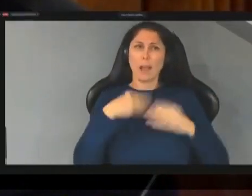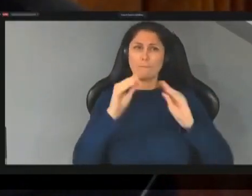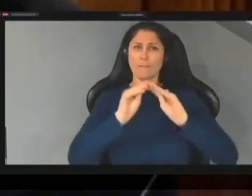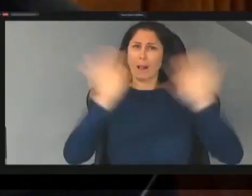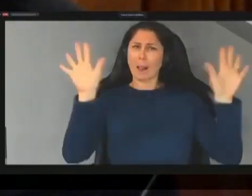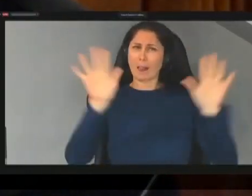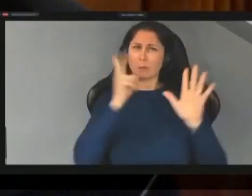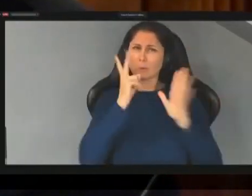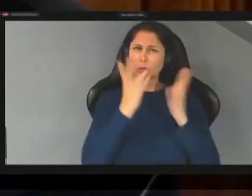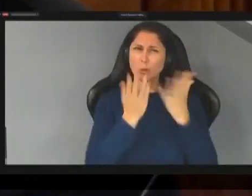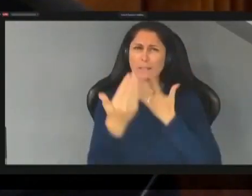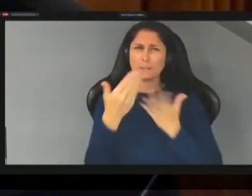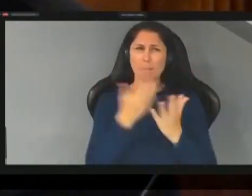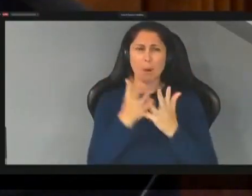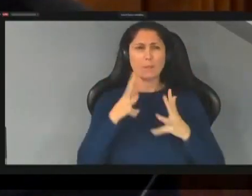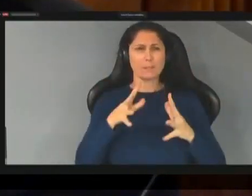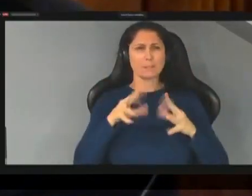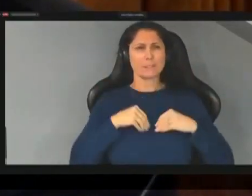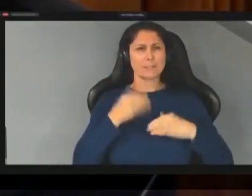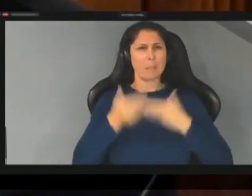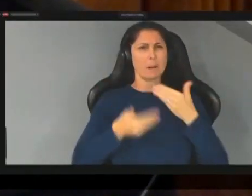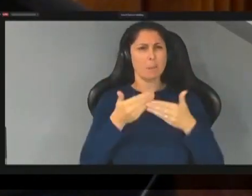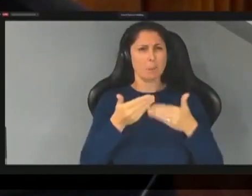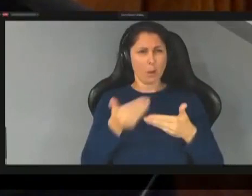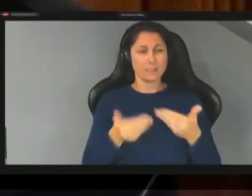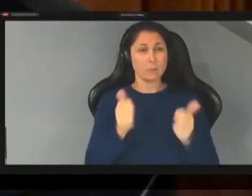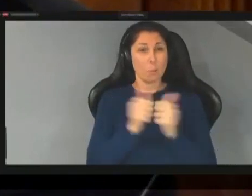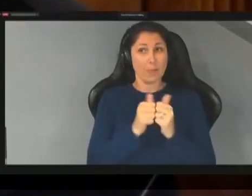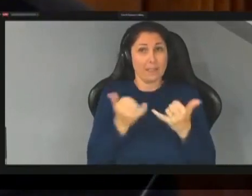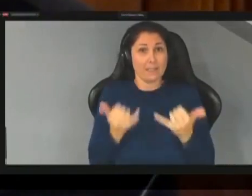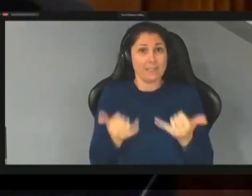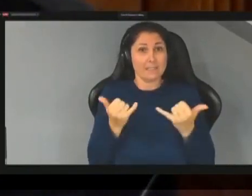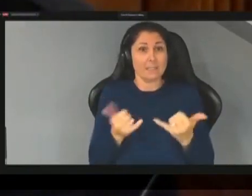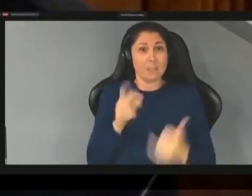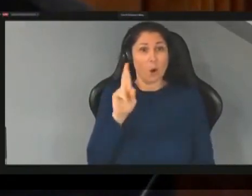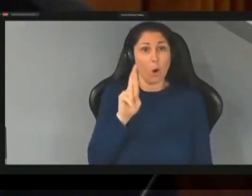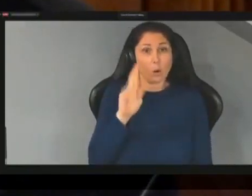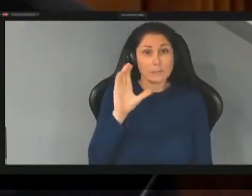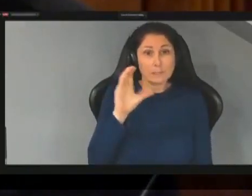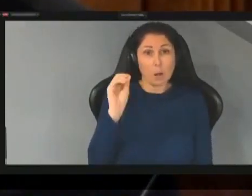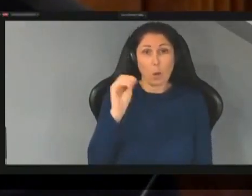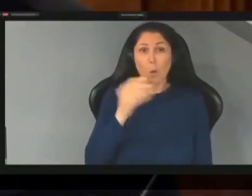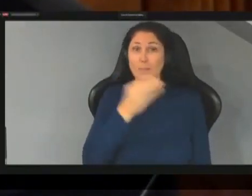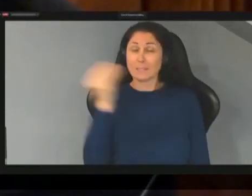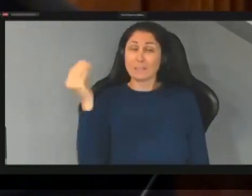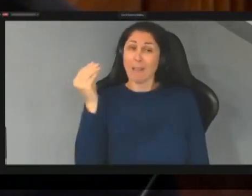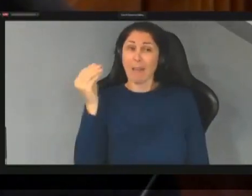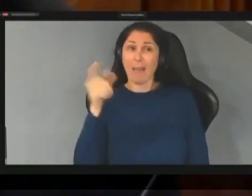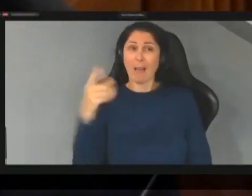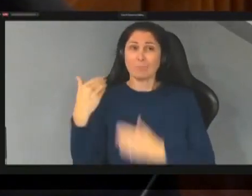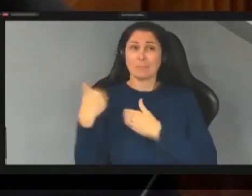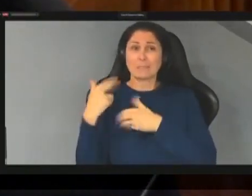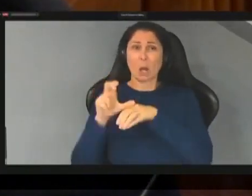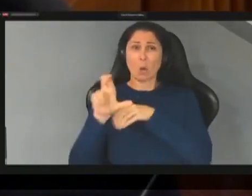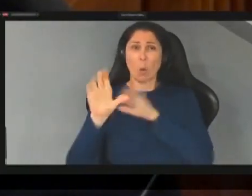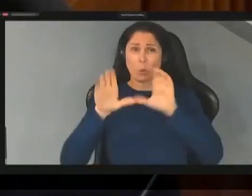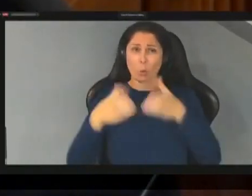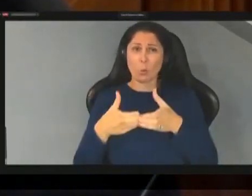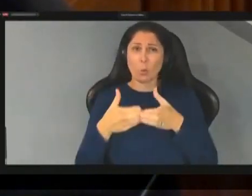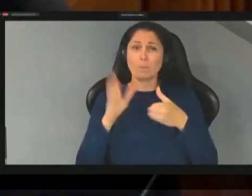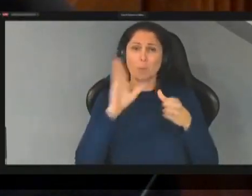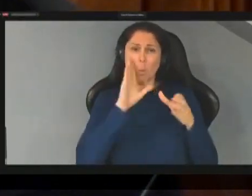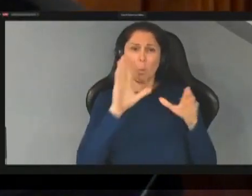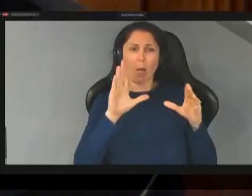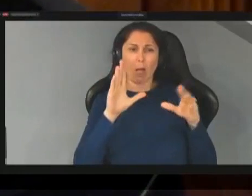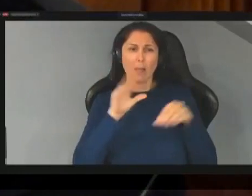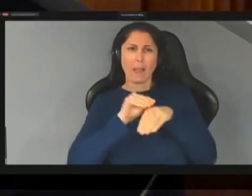accessible process with existing RCOs as well as stakeholder groups that would influence that